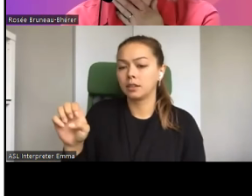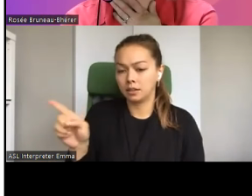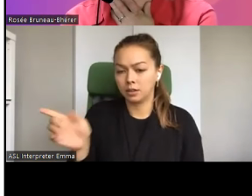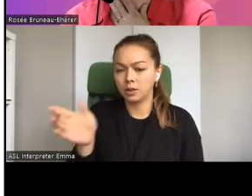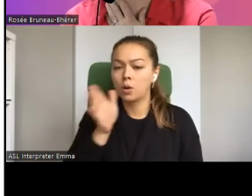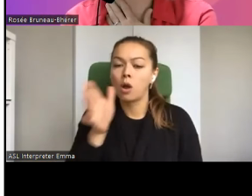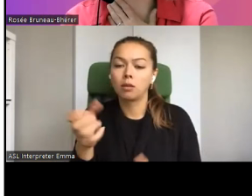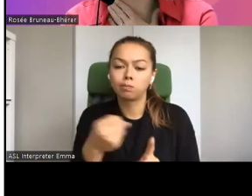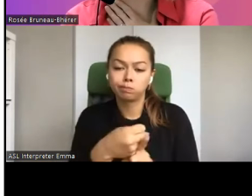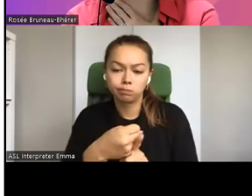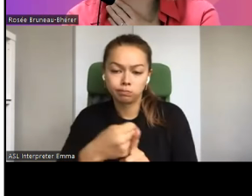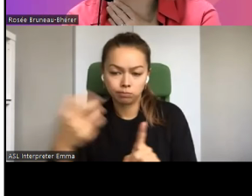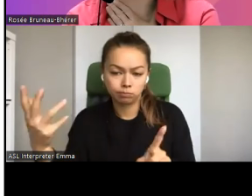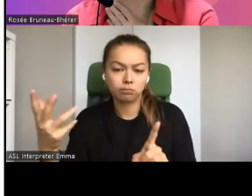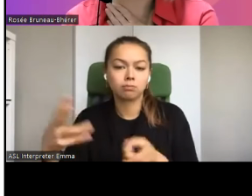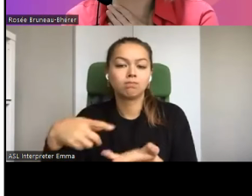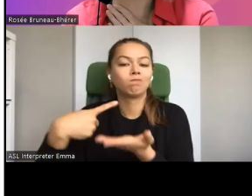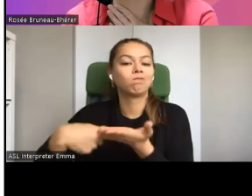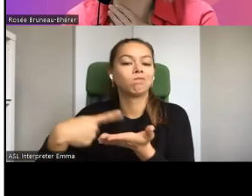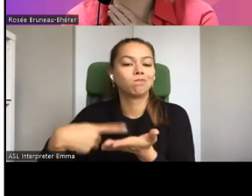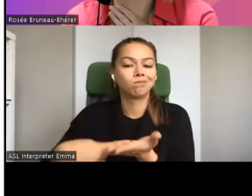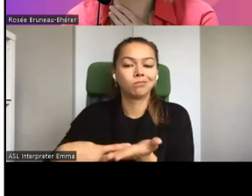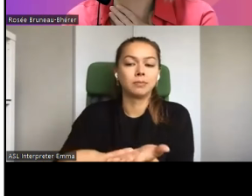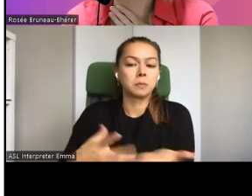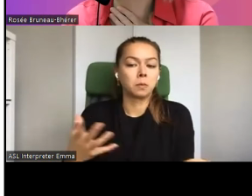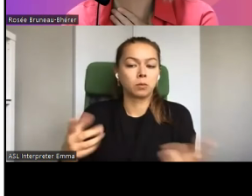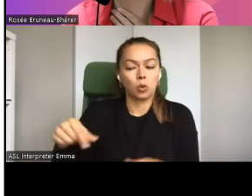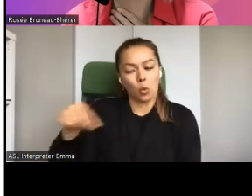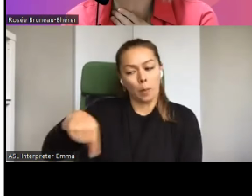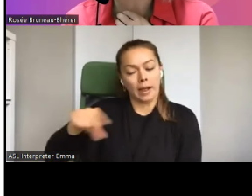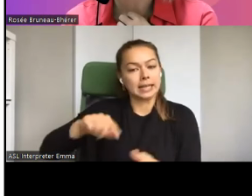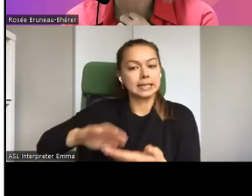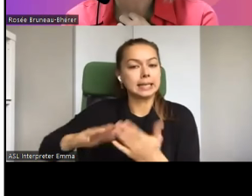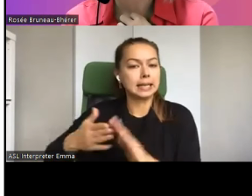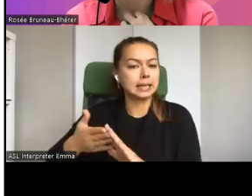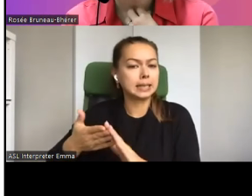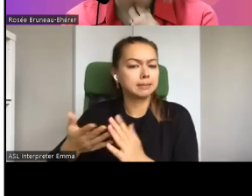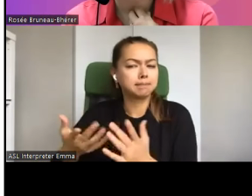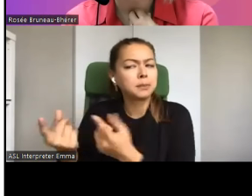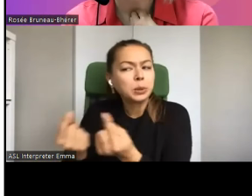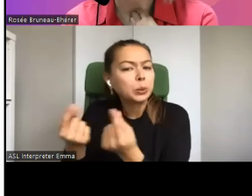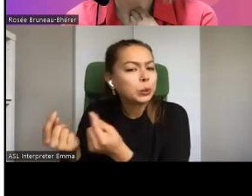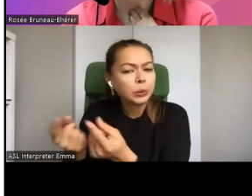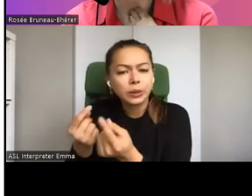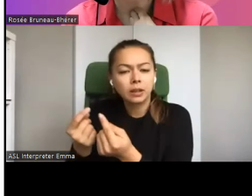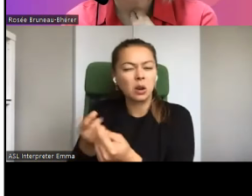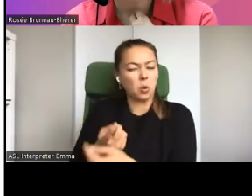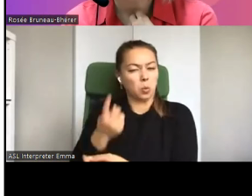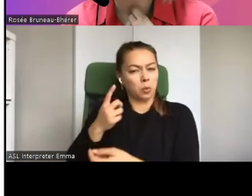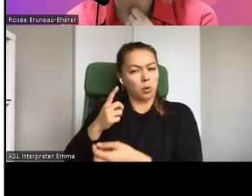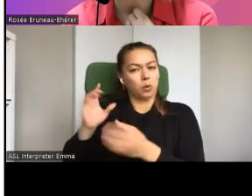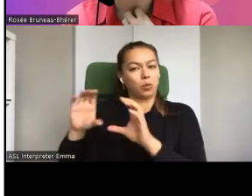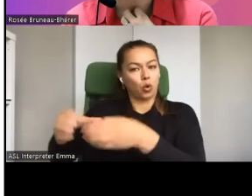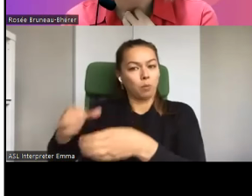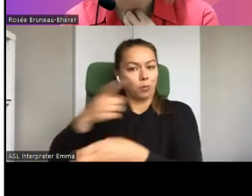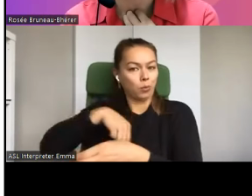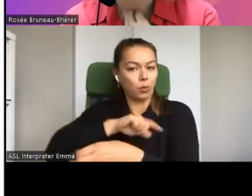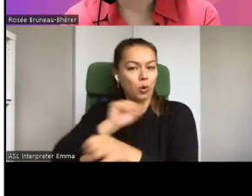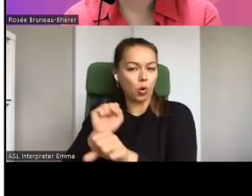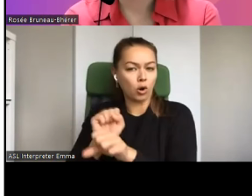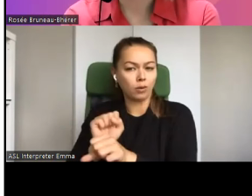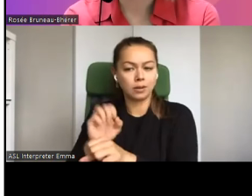what they're doing in Quebec City, the group that we work at the CIU SSS. So